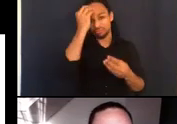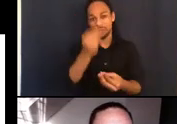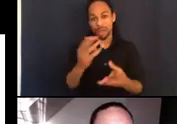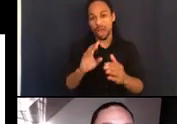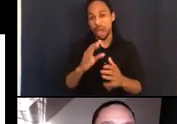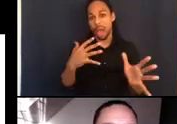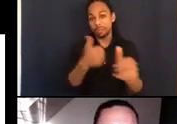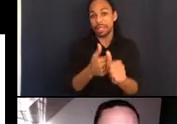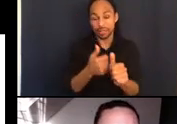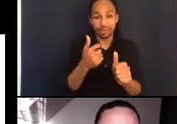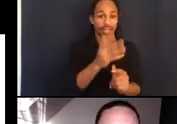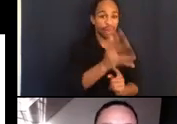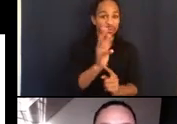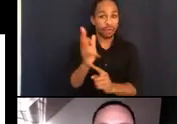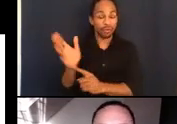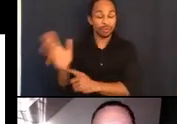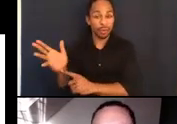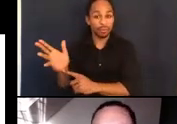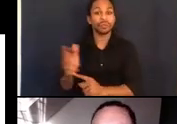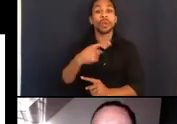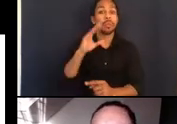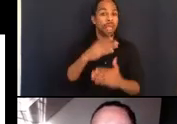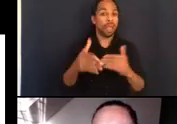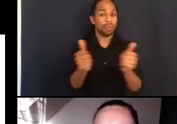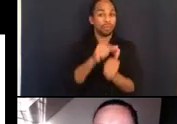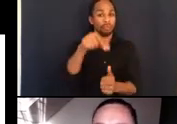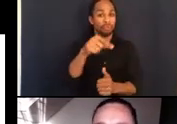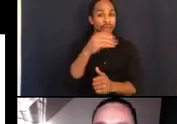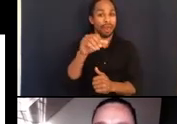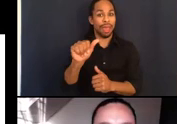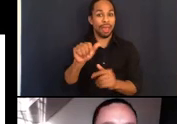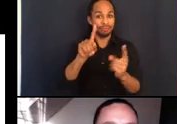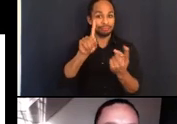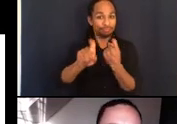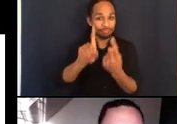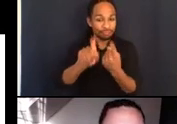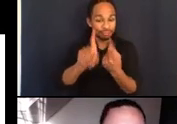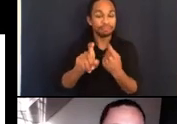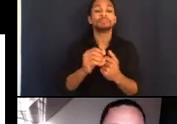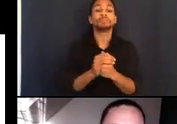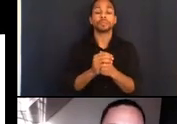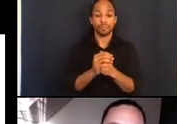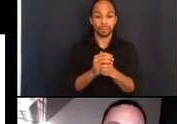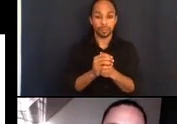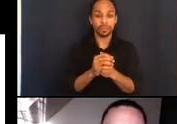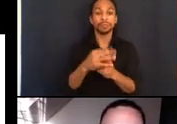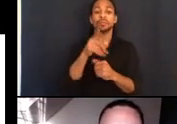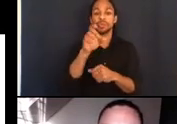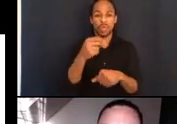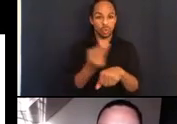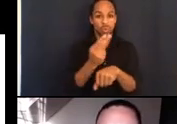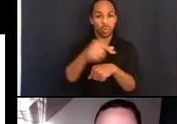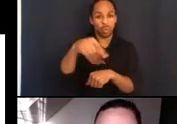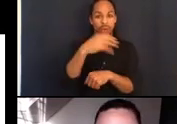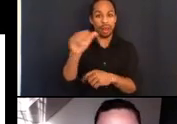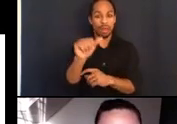practice. We'll end with Q&A. If you have questions for panelists, please write them to us using the Q&A button on the bottom of your screen. Our moderator, Kelly Knight, will read